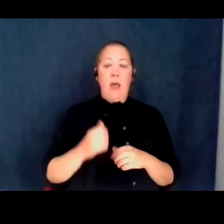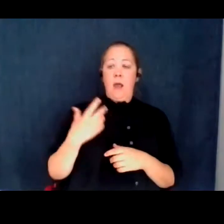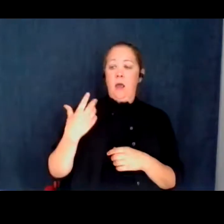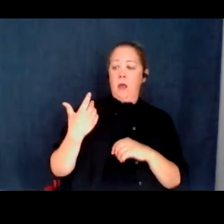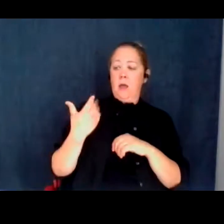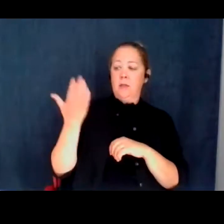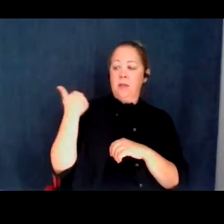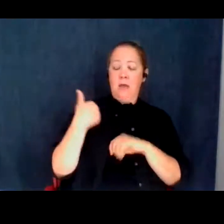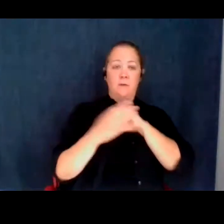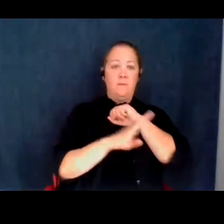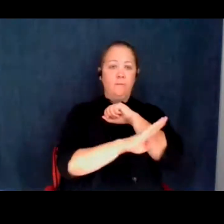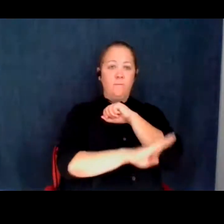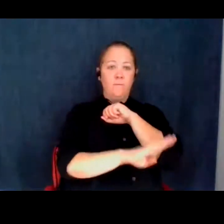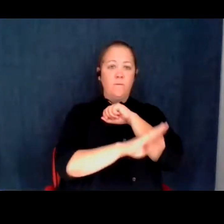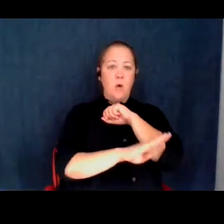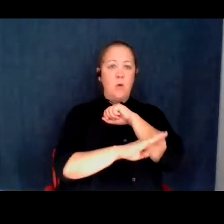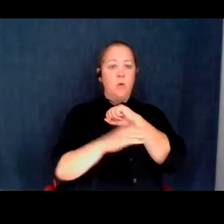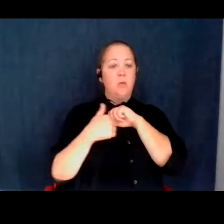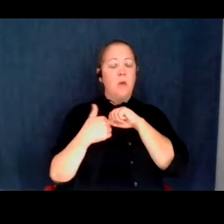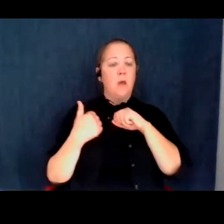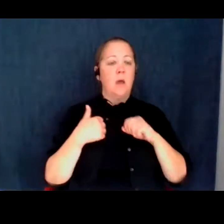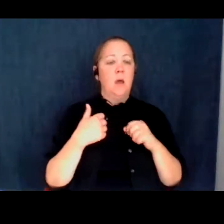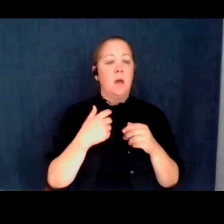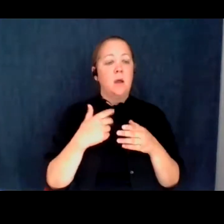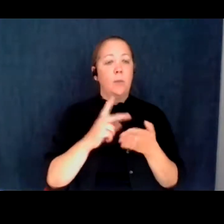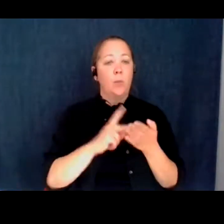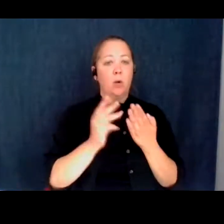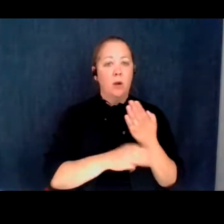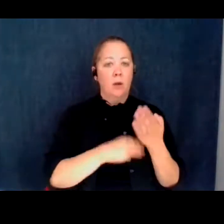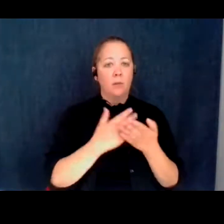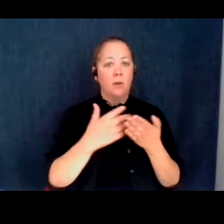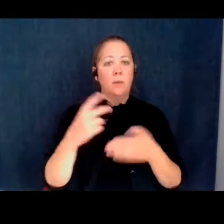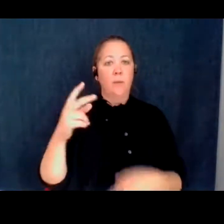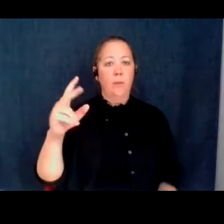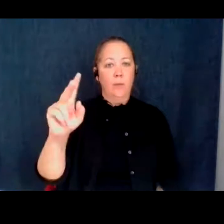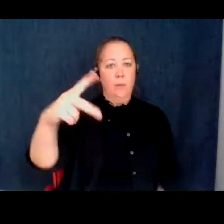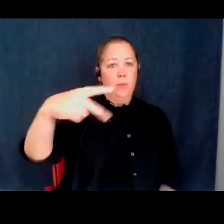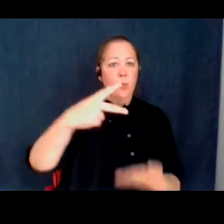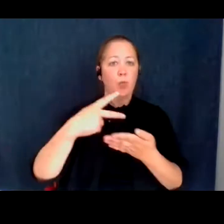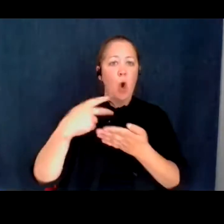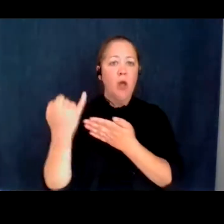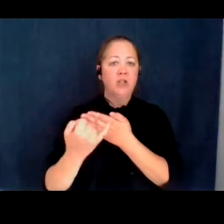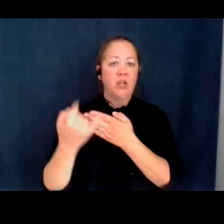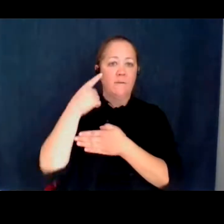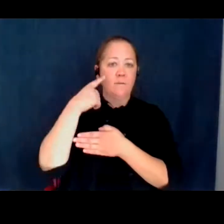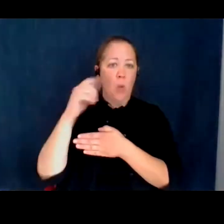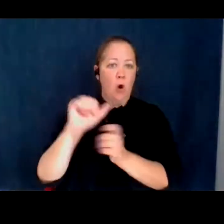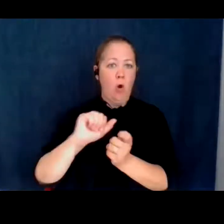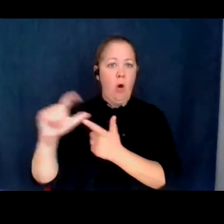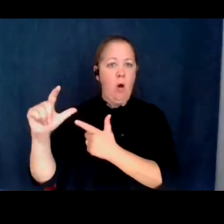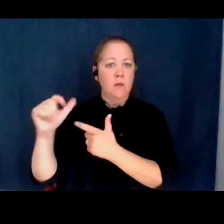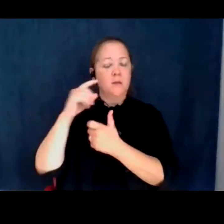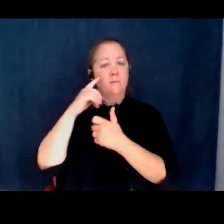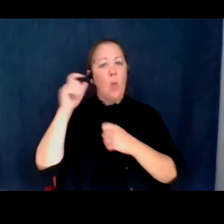a workshop about creating and carrying out small grant projects, which is something that we do often for